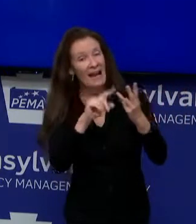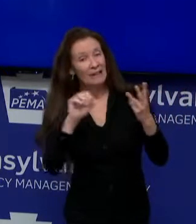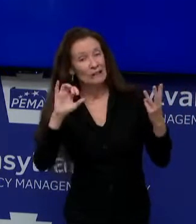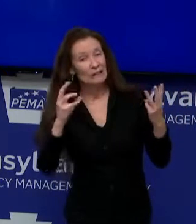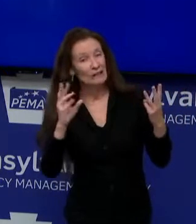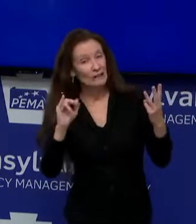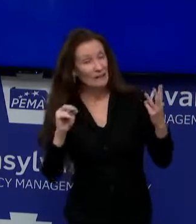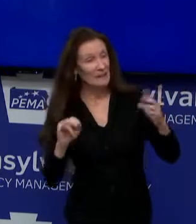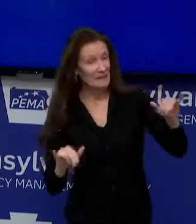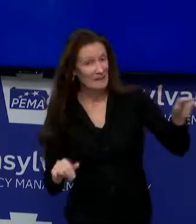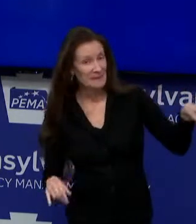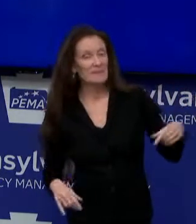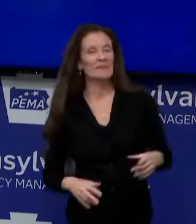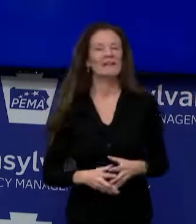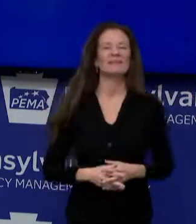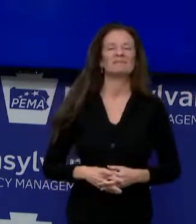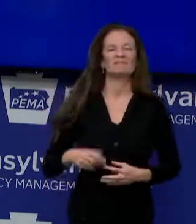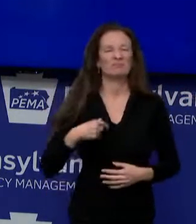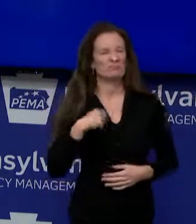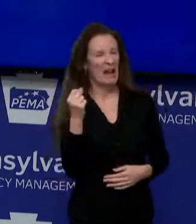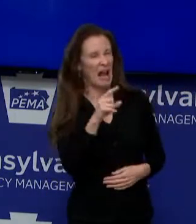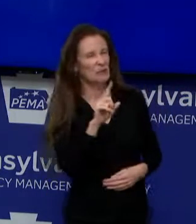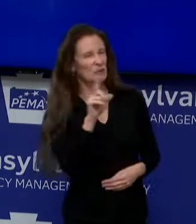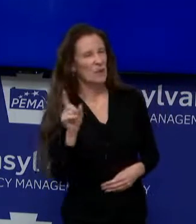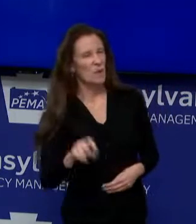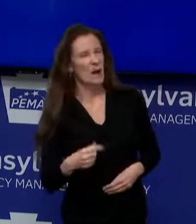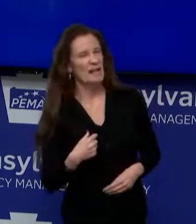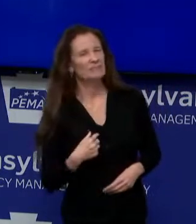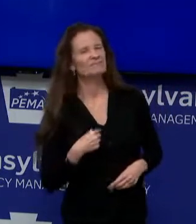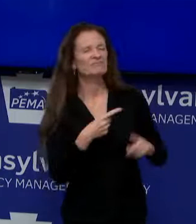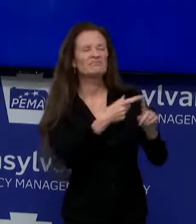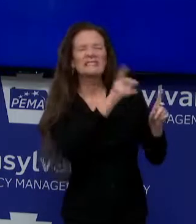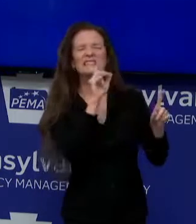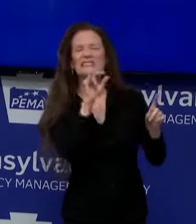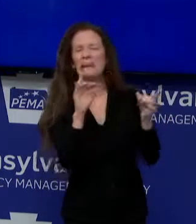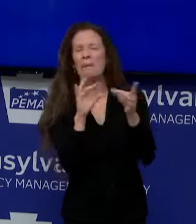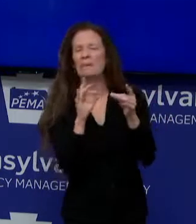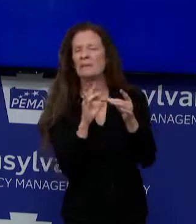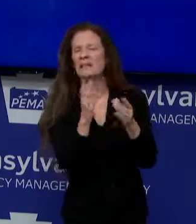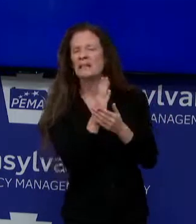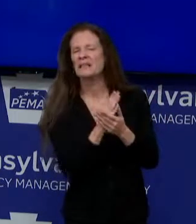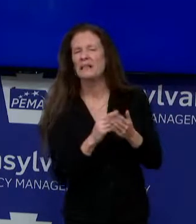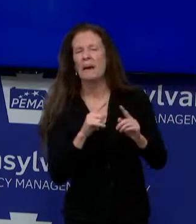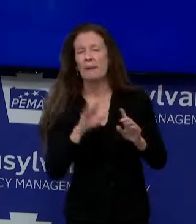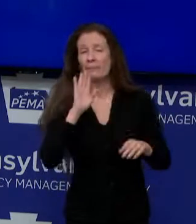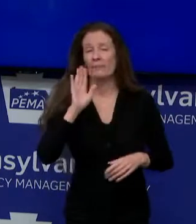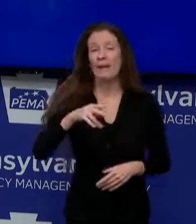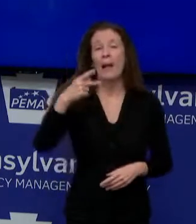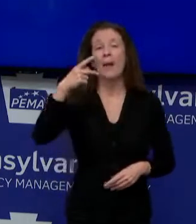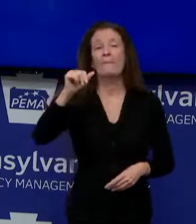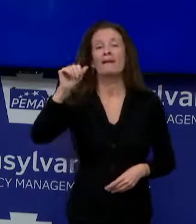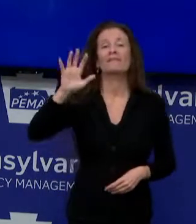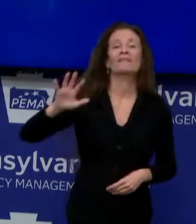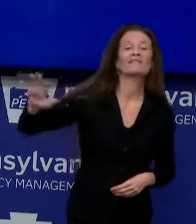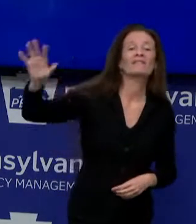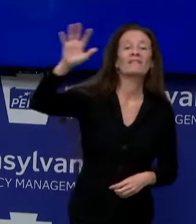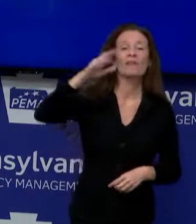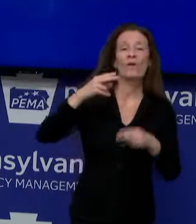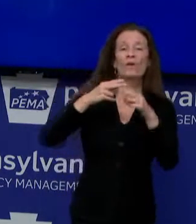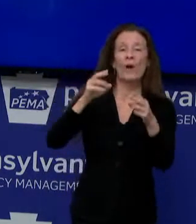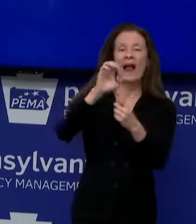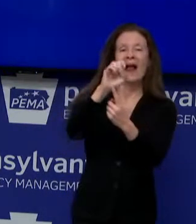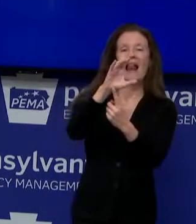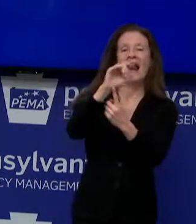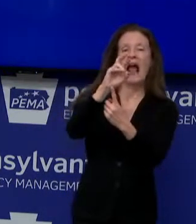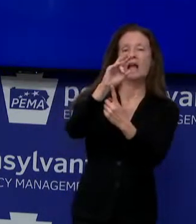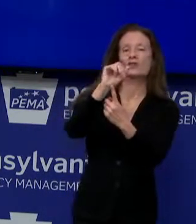answered it in some ways, but as you know, when Pennsylvania's name is called and the Electoral College votes are expected to be read,